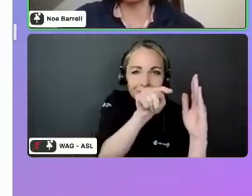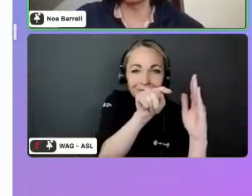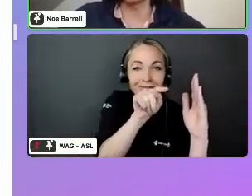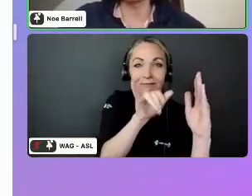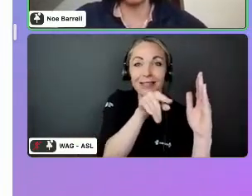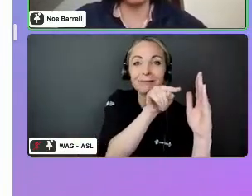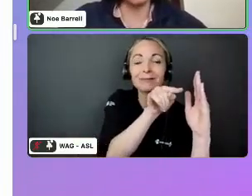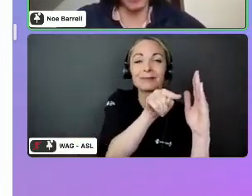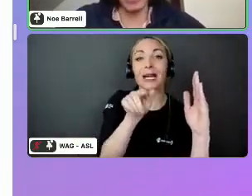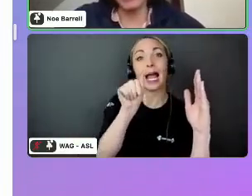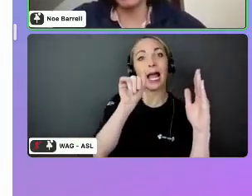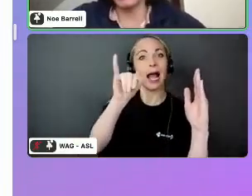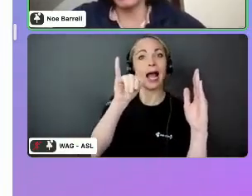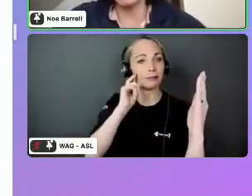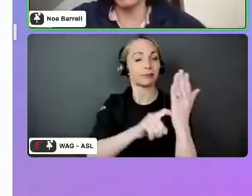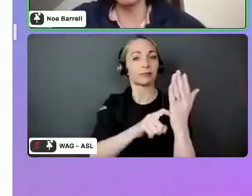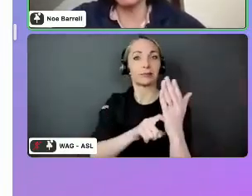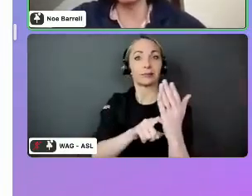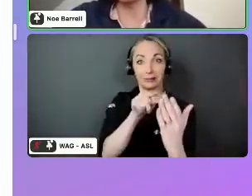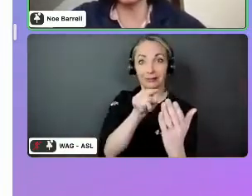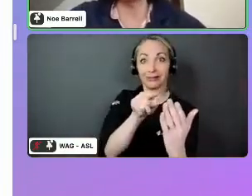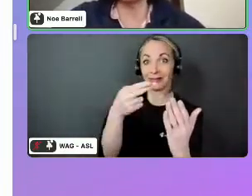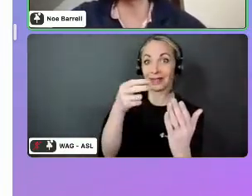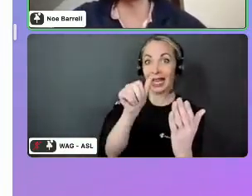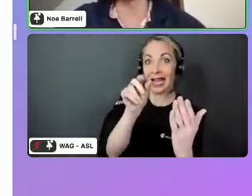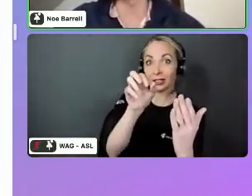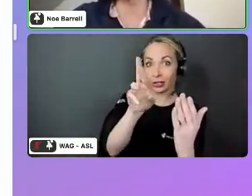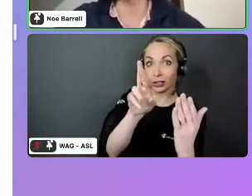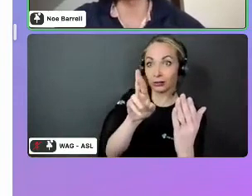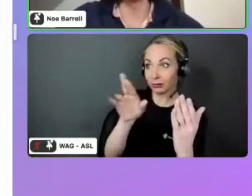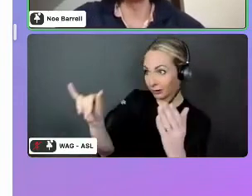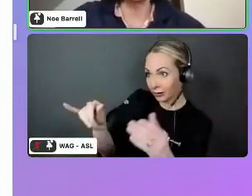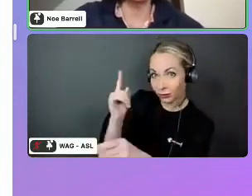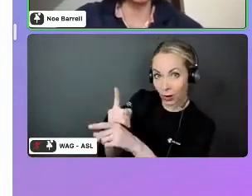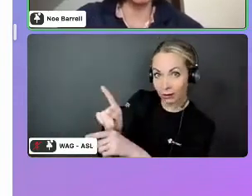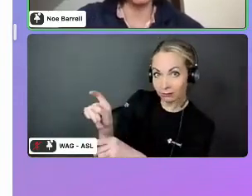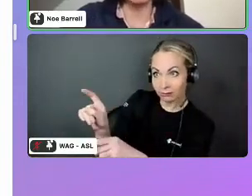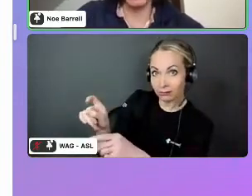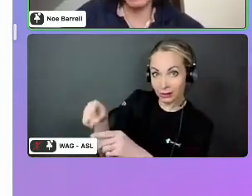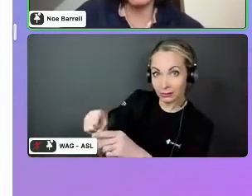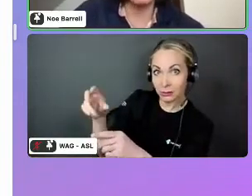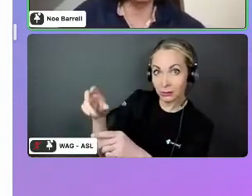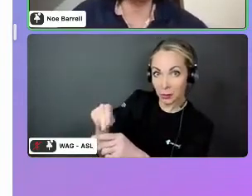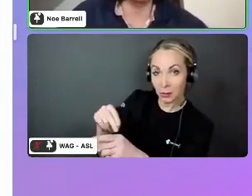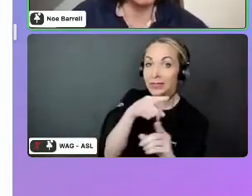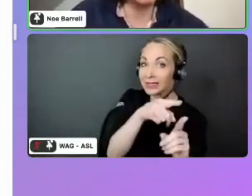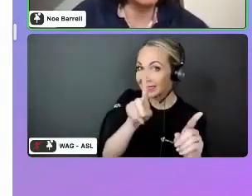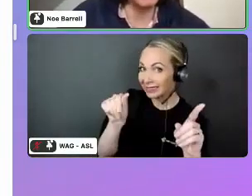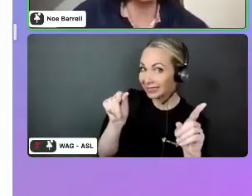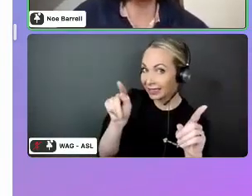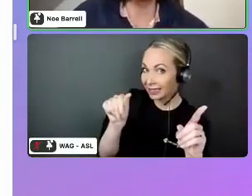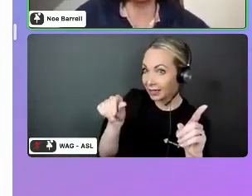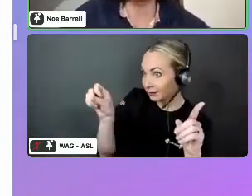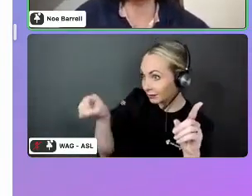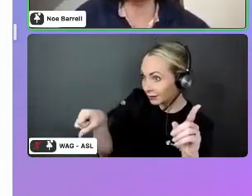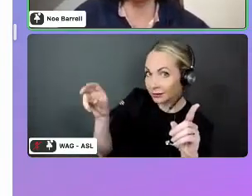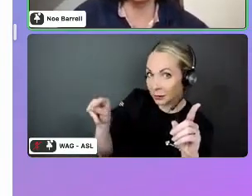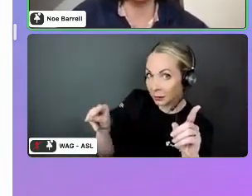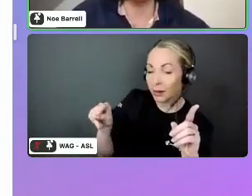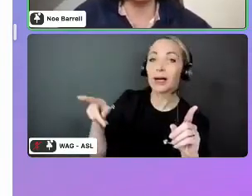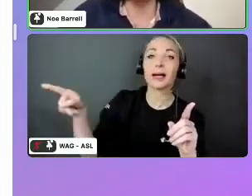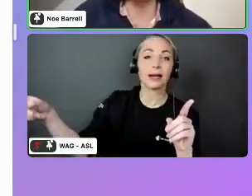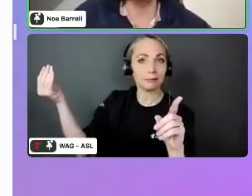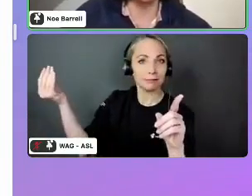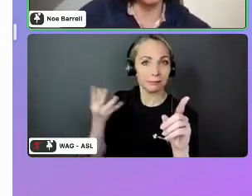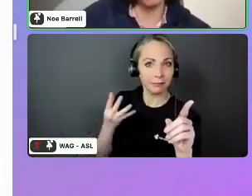header cell. If that is correct, please click the "This is not a data cell" button below. And so again, we ask the user a question and use our machine learning